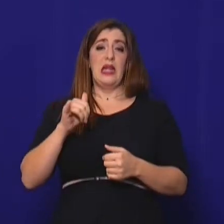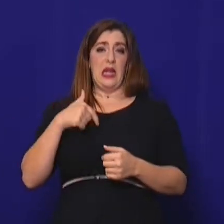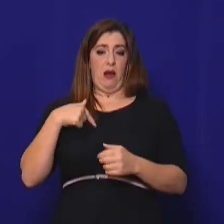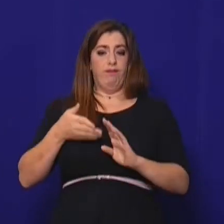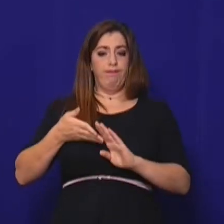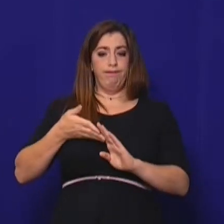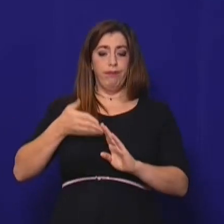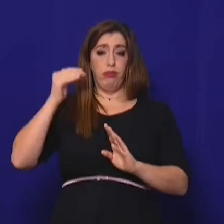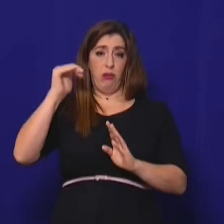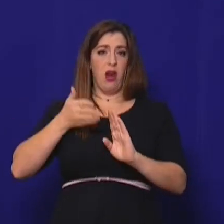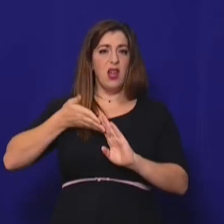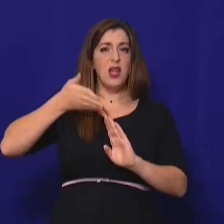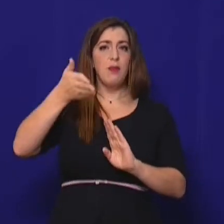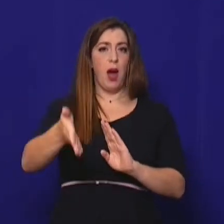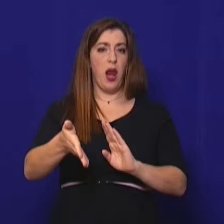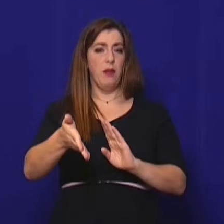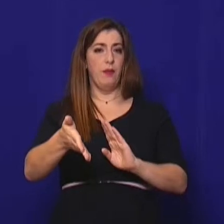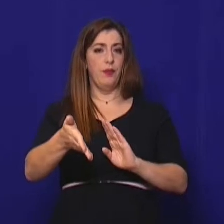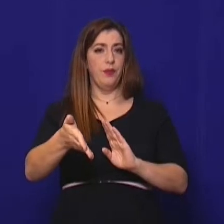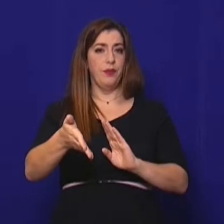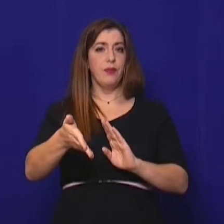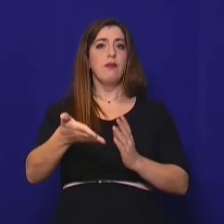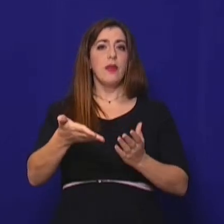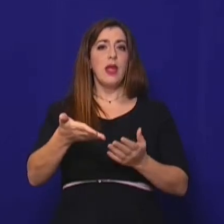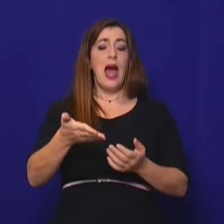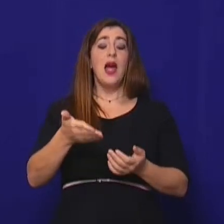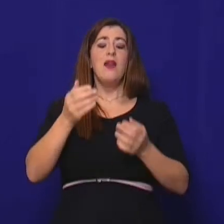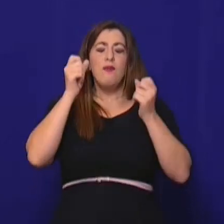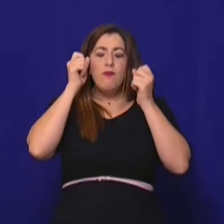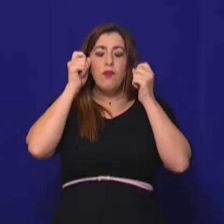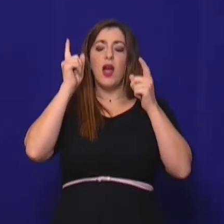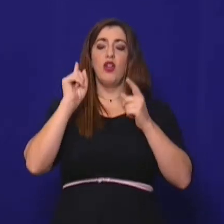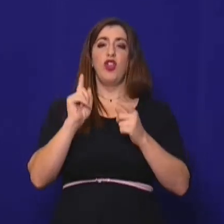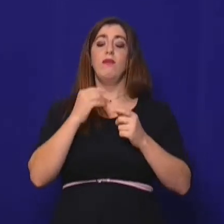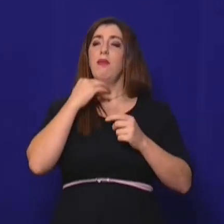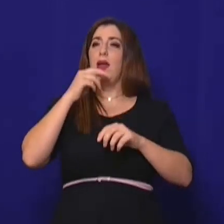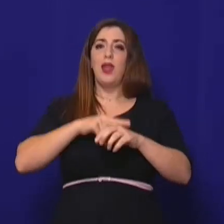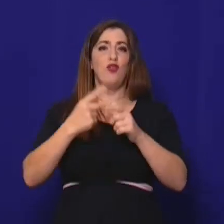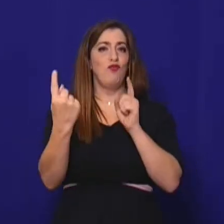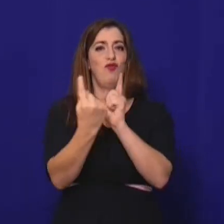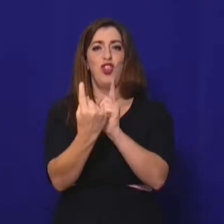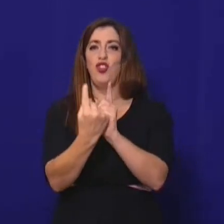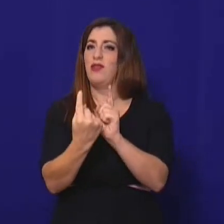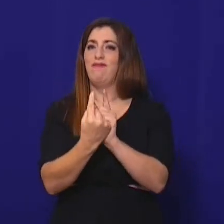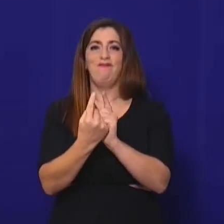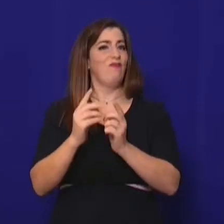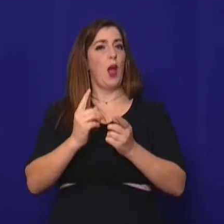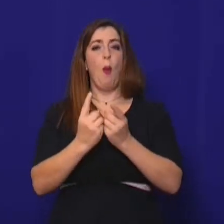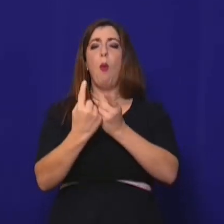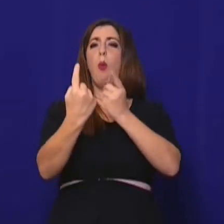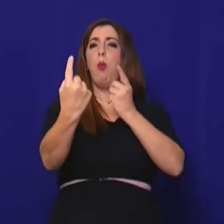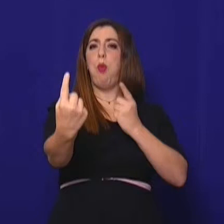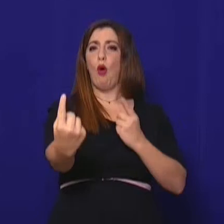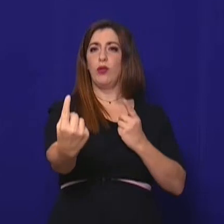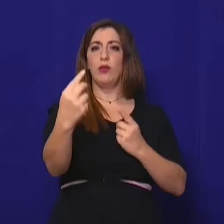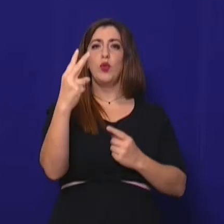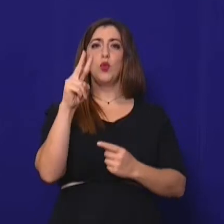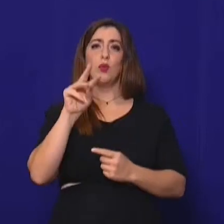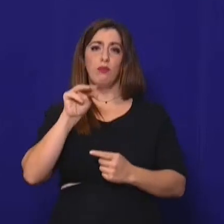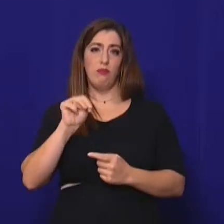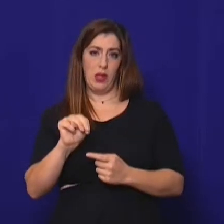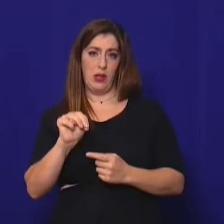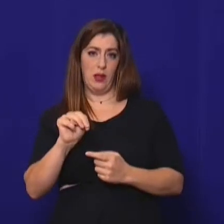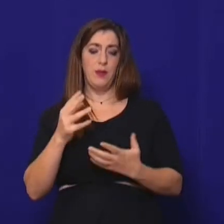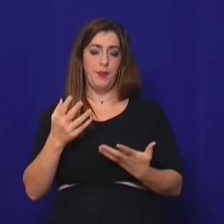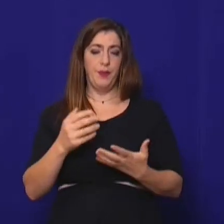tagħna, inti żomm f'moħħok li int ma tistax tersaq qrib lejn persuna oħra iktar minn 2 metri, kemm tista' żomm il-bogħod,